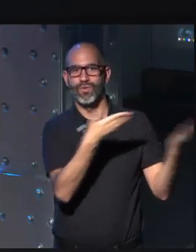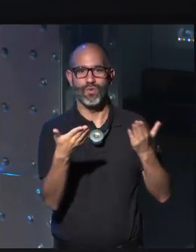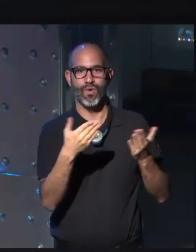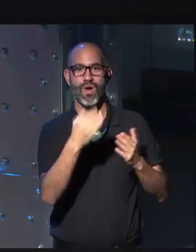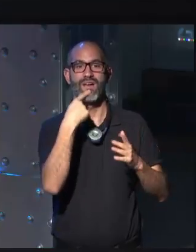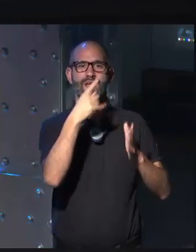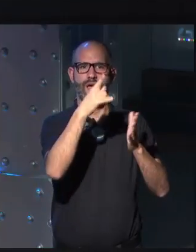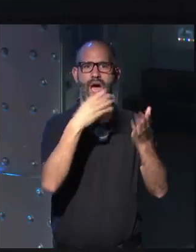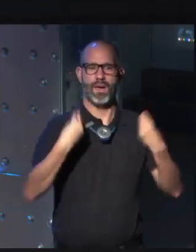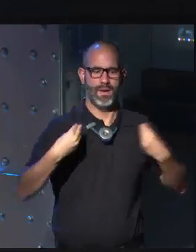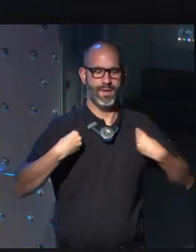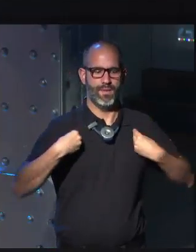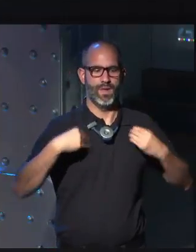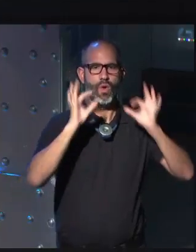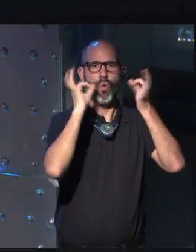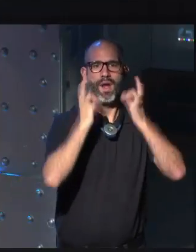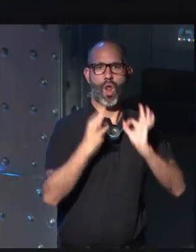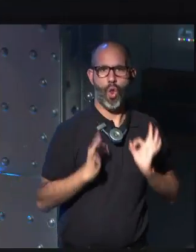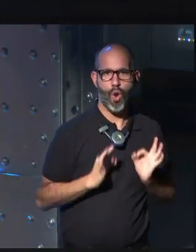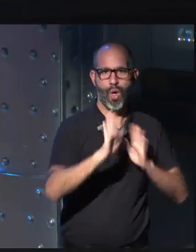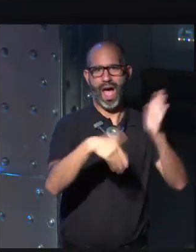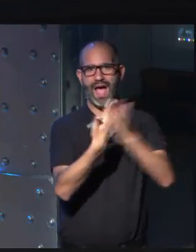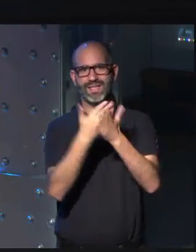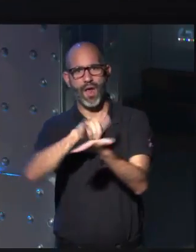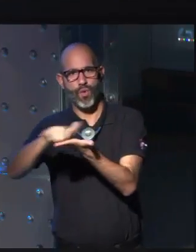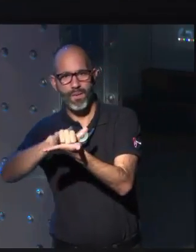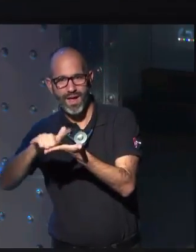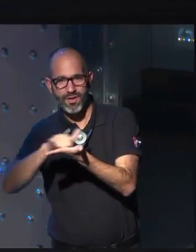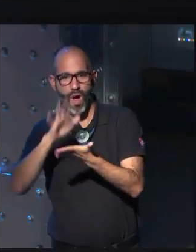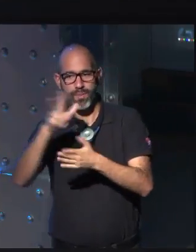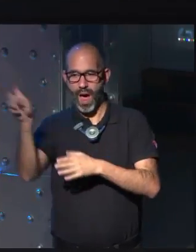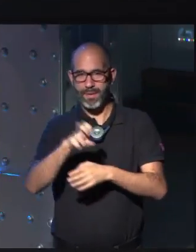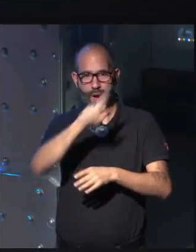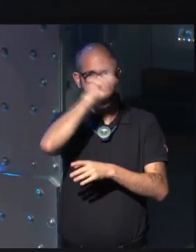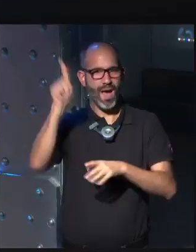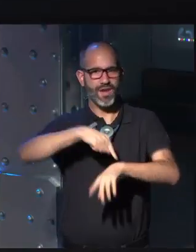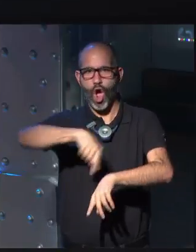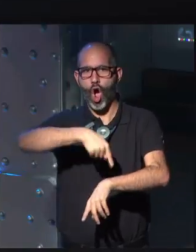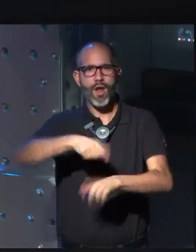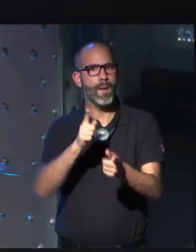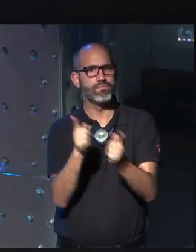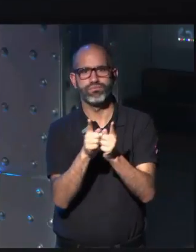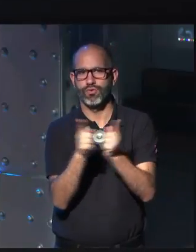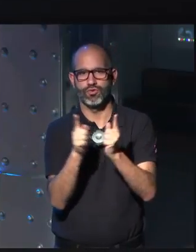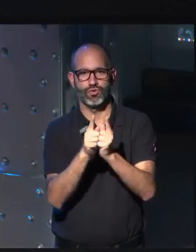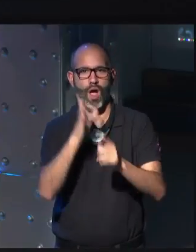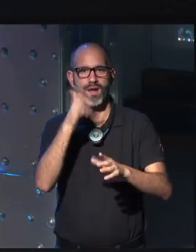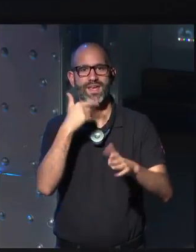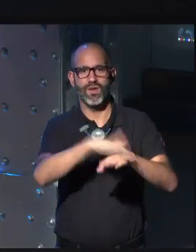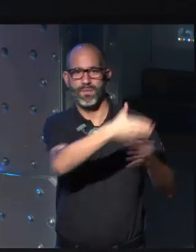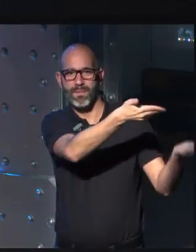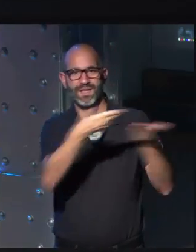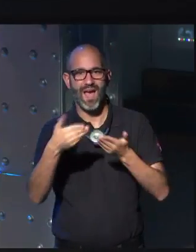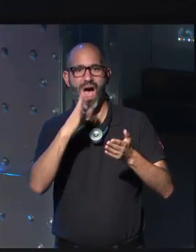So, from Honolulu to New York and to Brooklyn, now here in Madrid for just a few hours, I'd like to invite both